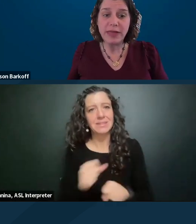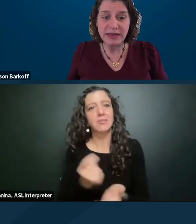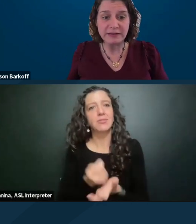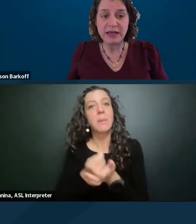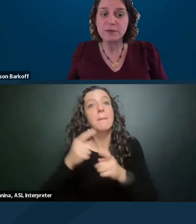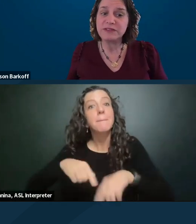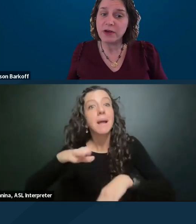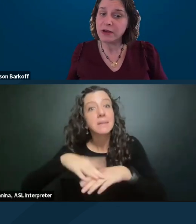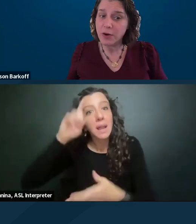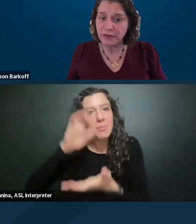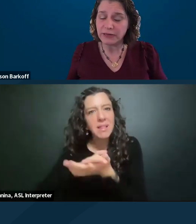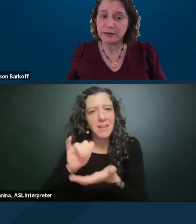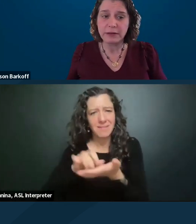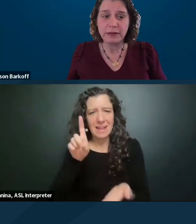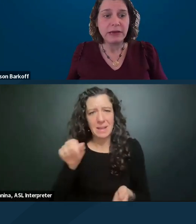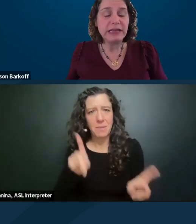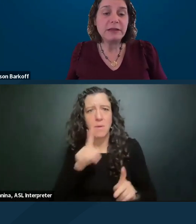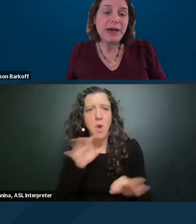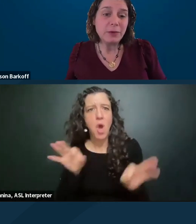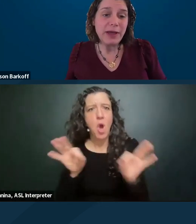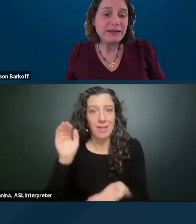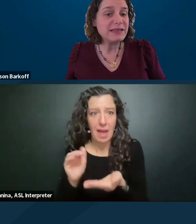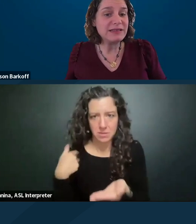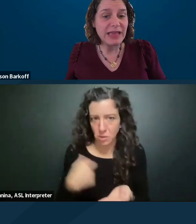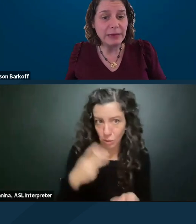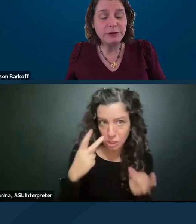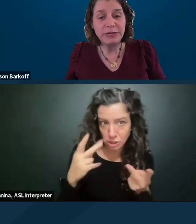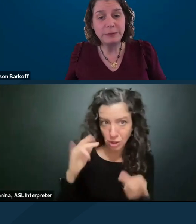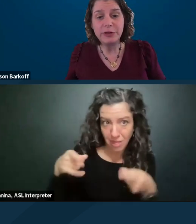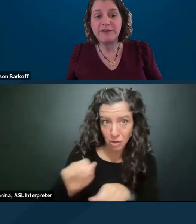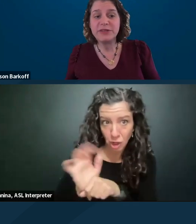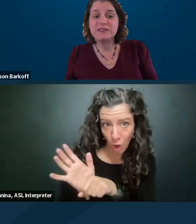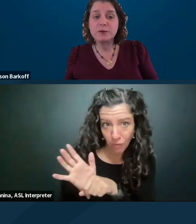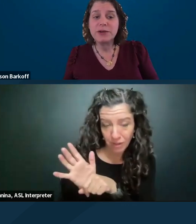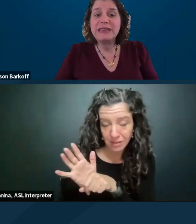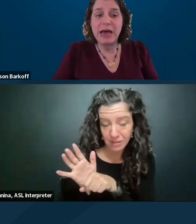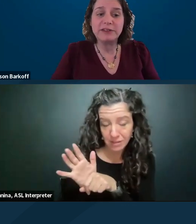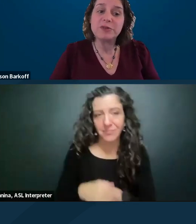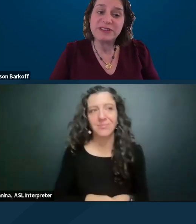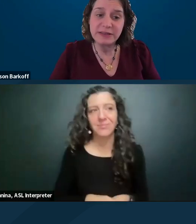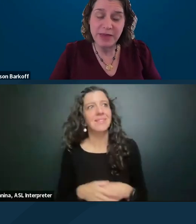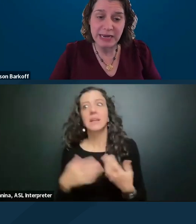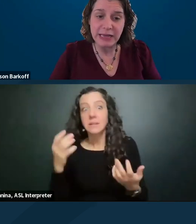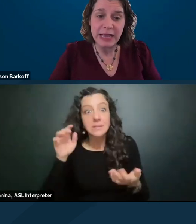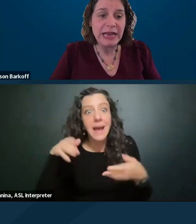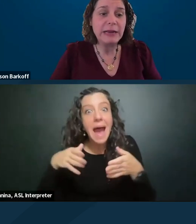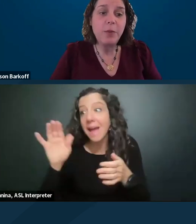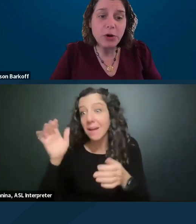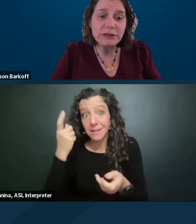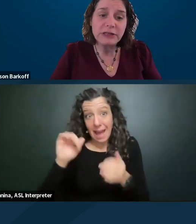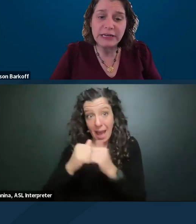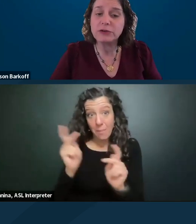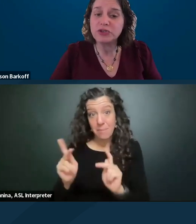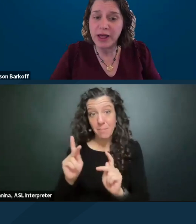are worth less, as we saw in COVID. It's about the ways that disabled people have been screened out of participating